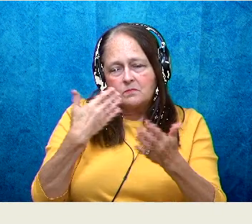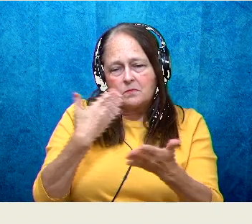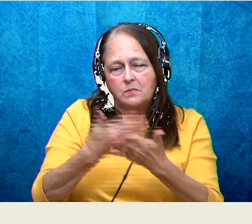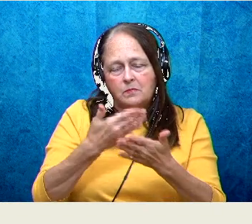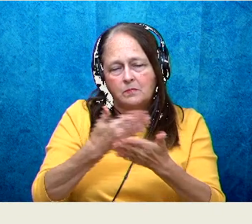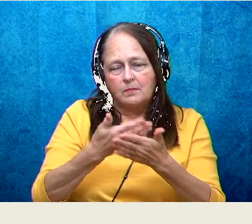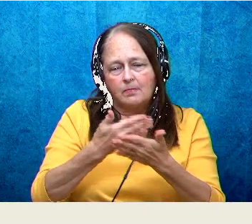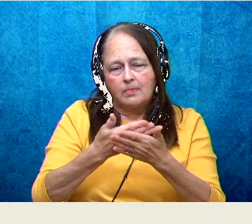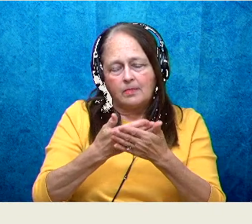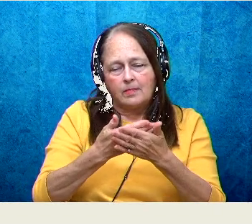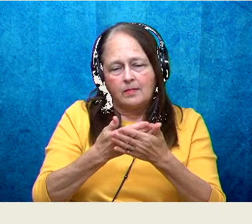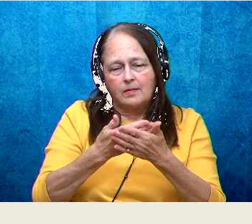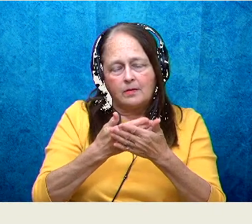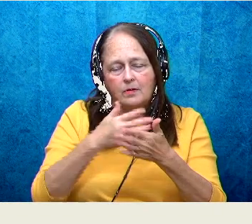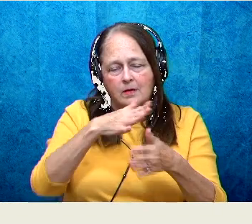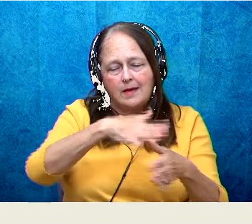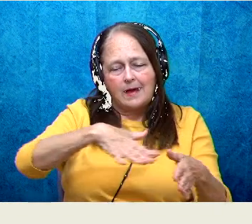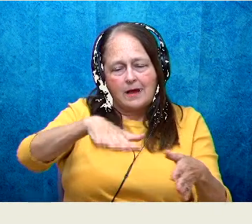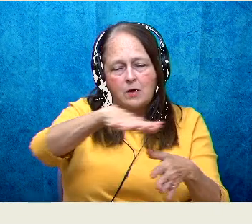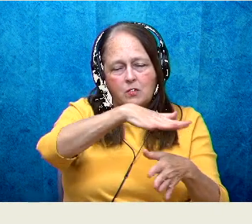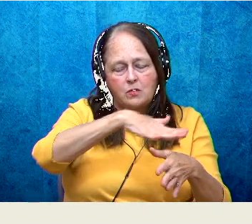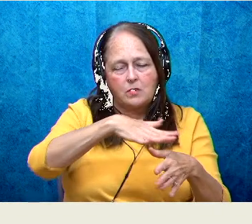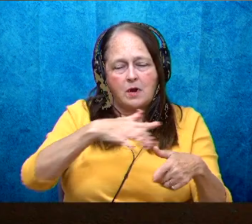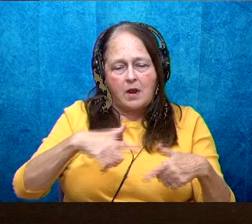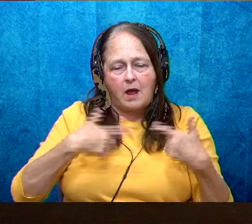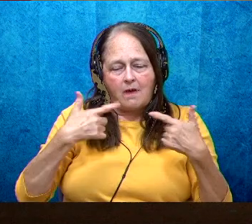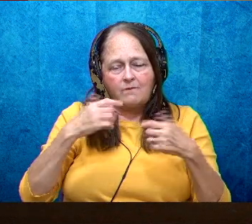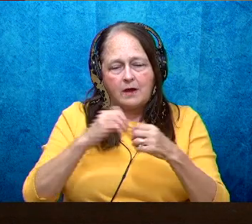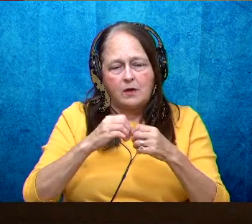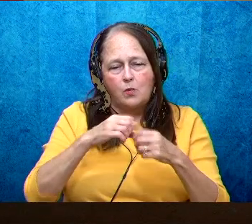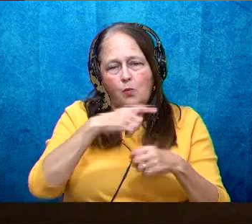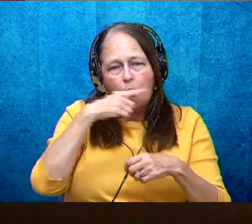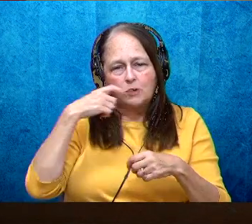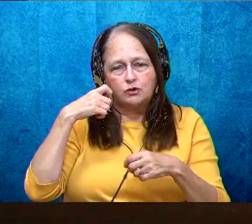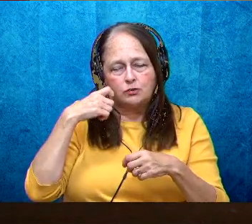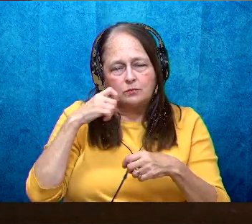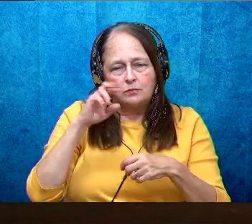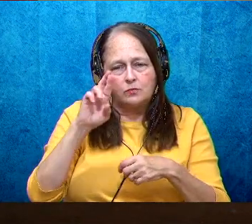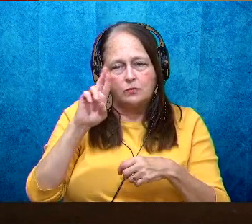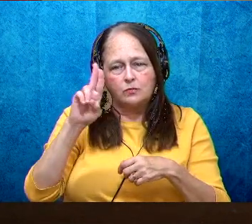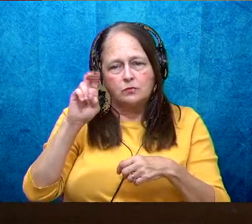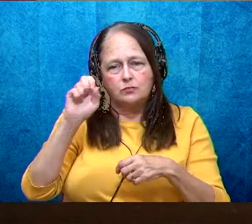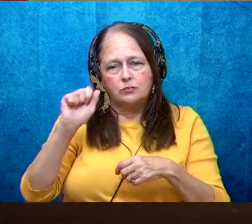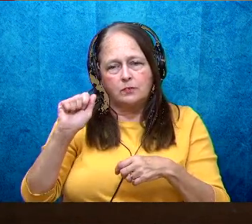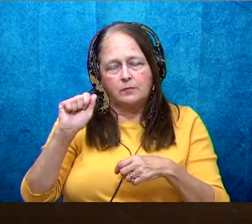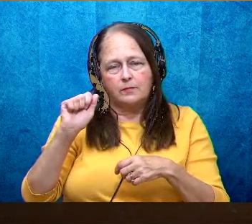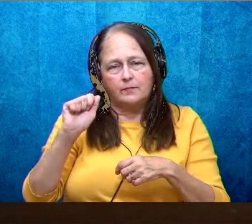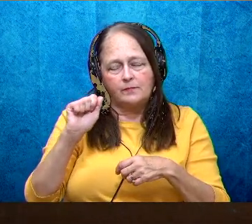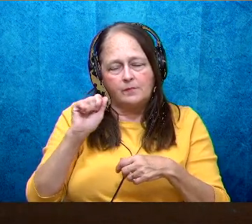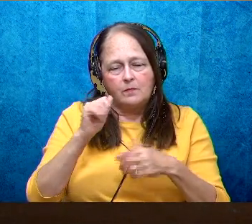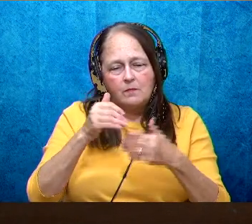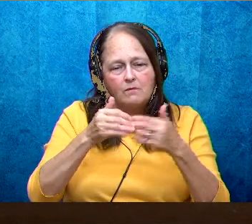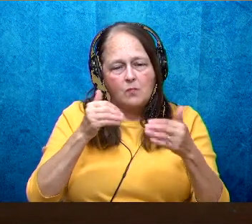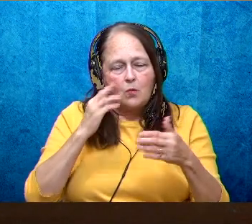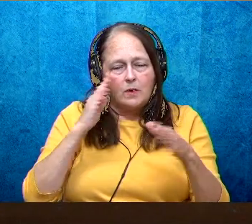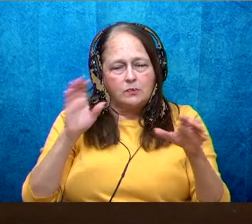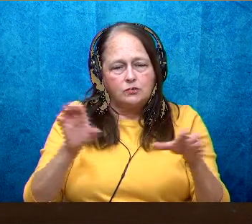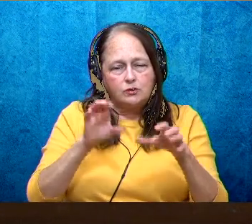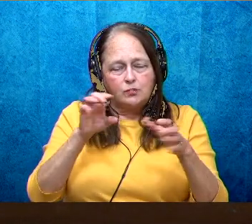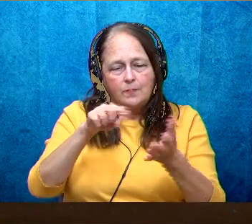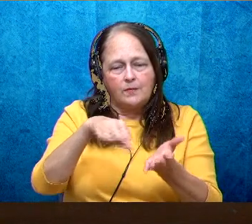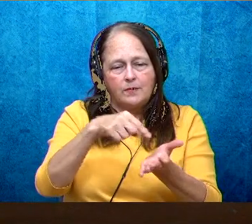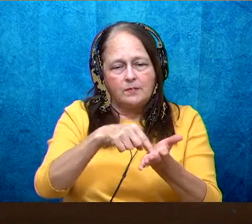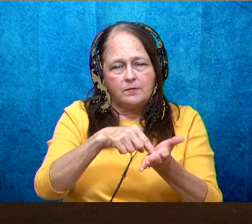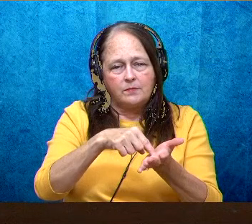geography impact life in this region? So we're going to look at some examples of that. But before we do that,